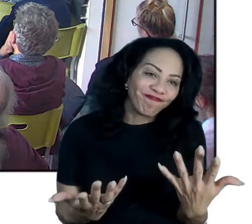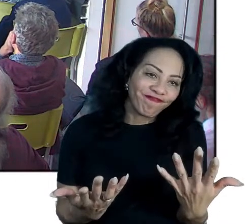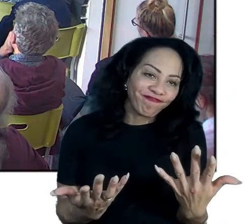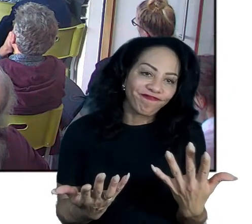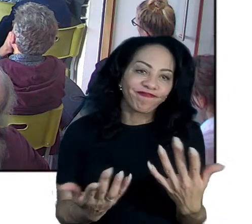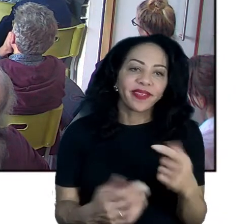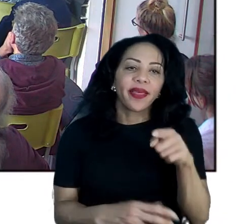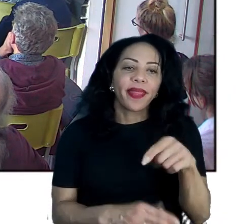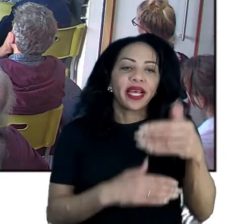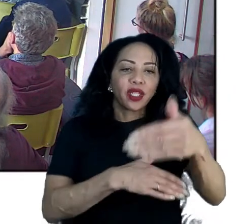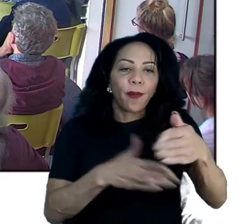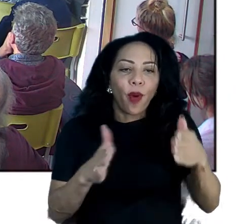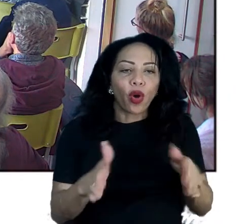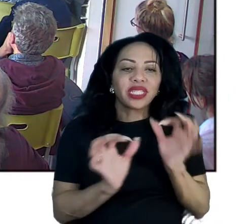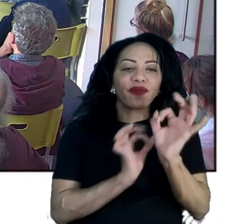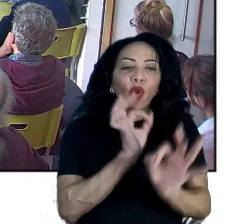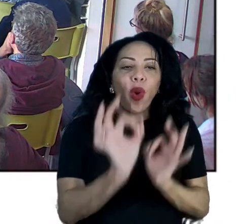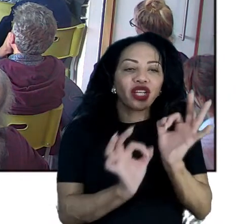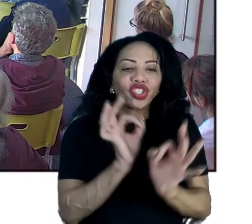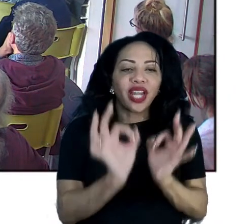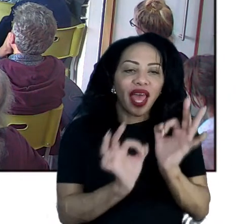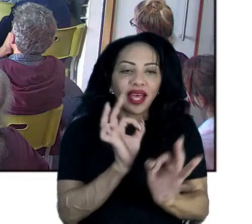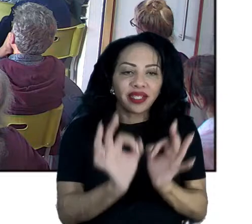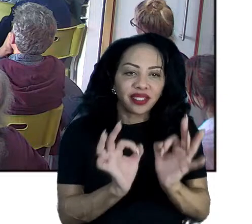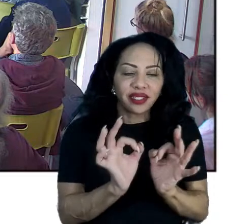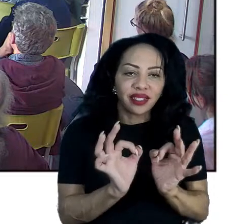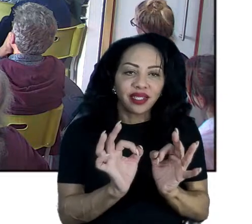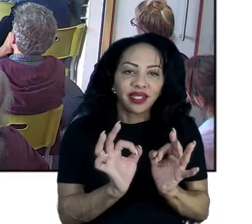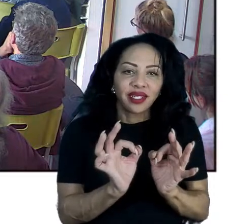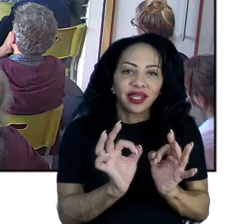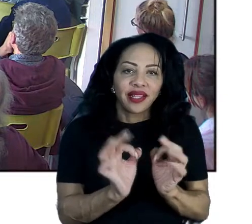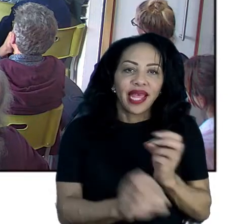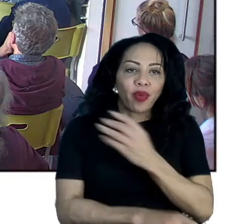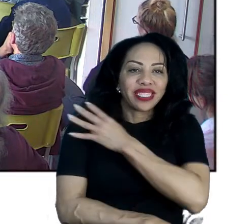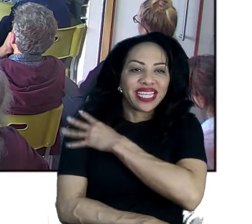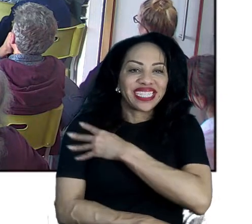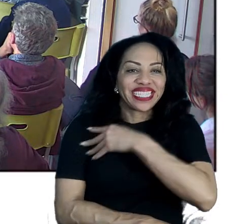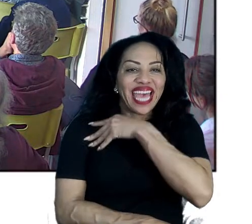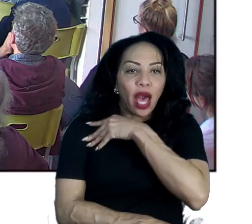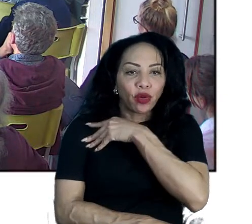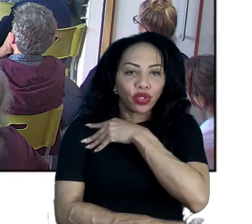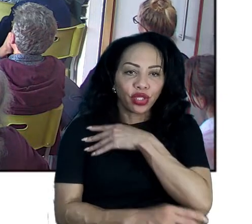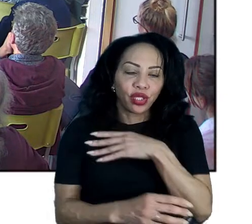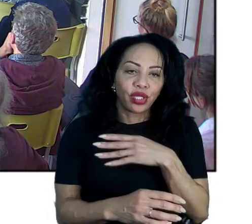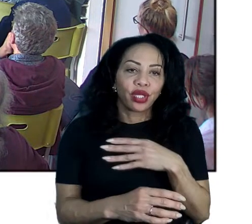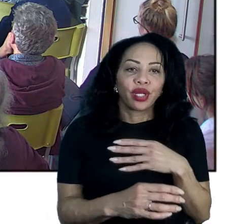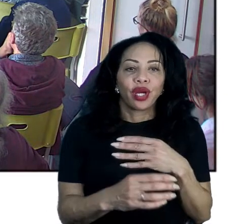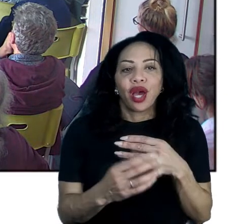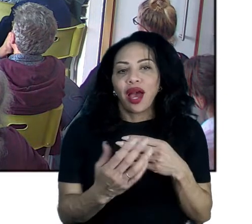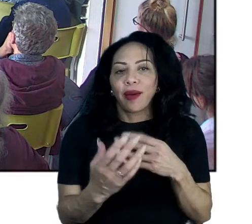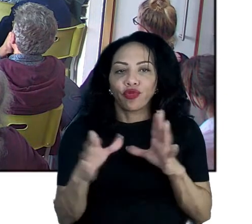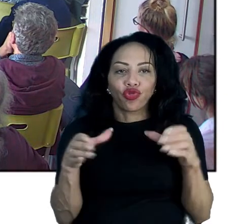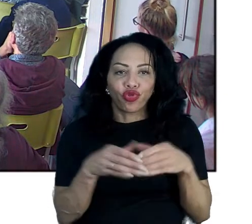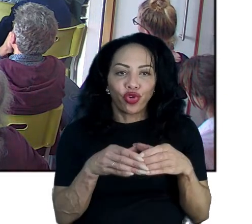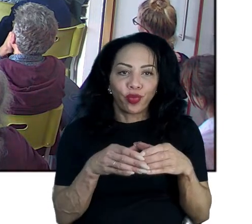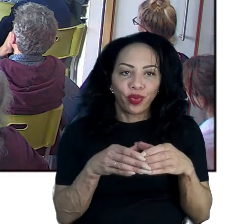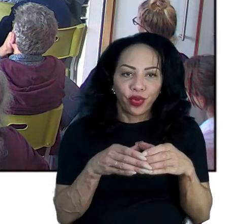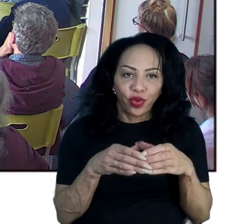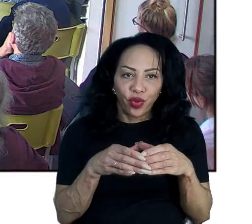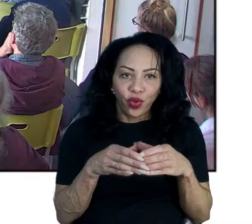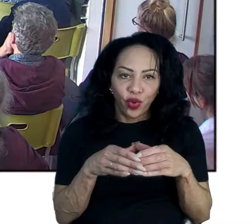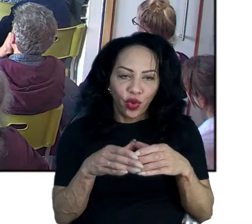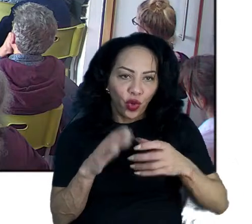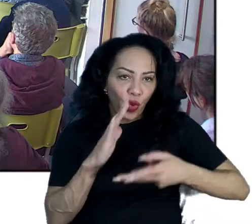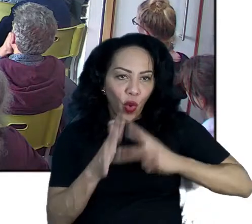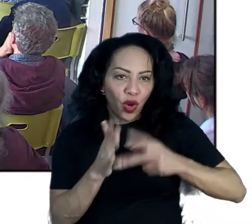of questionnaires, and there was a scout group from Stockwood who put their address as outer space, and kind of on the kind